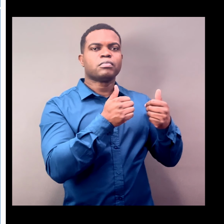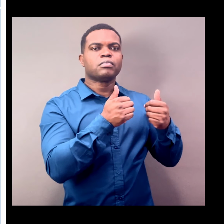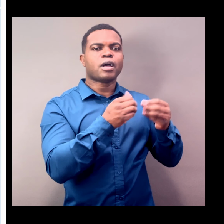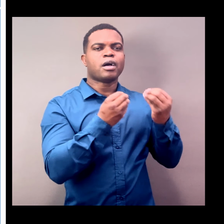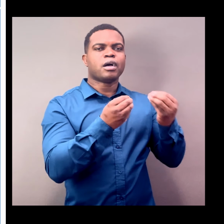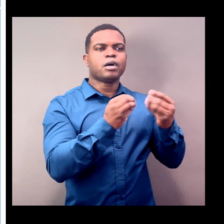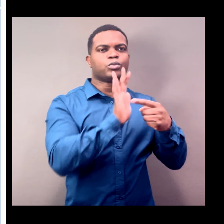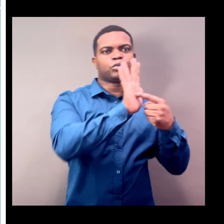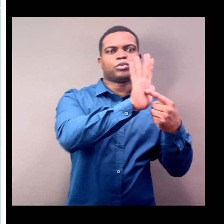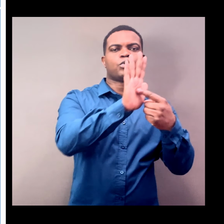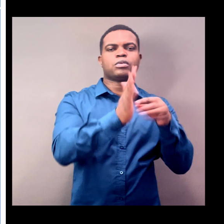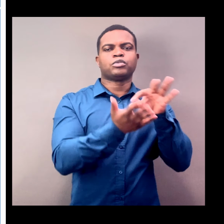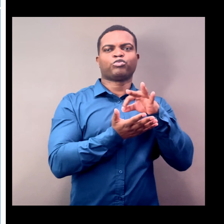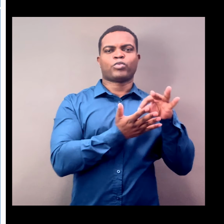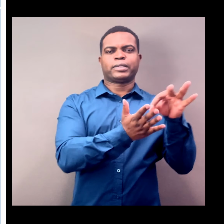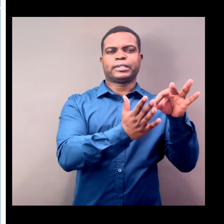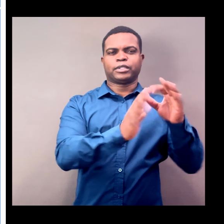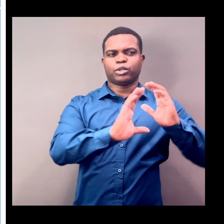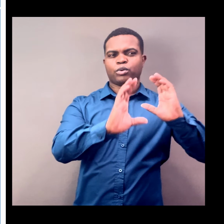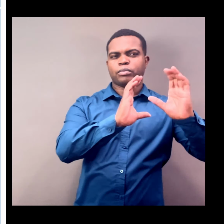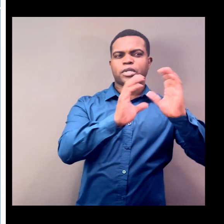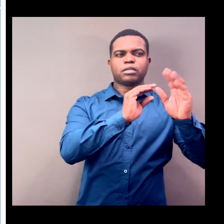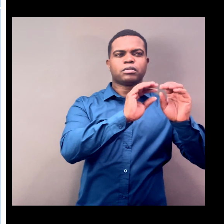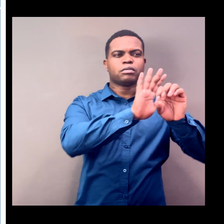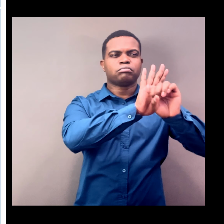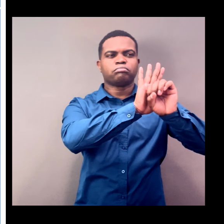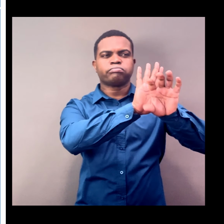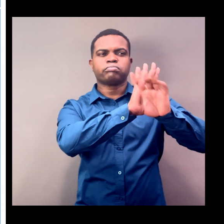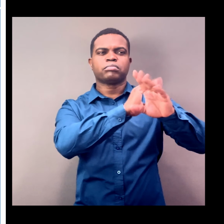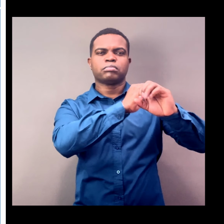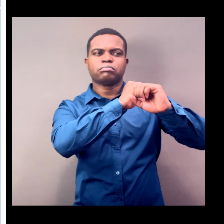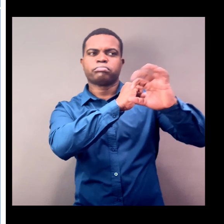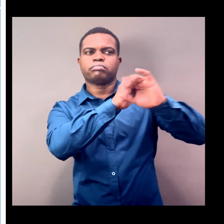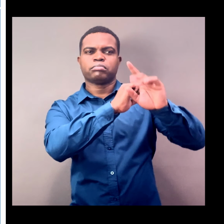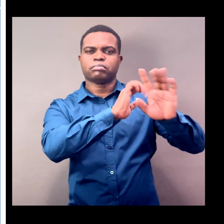strategic communications with public